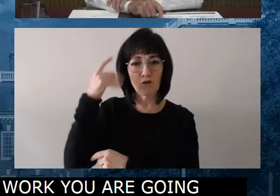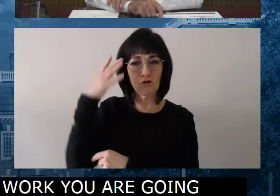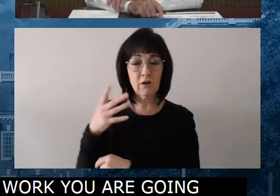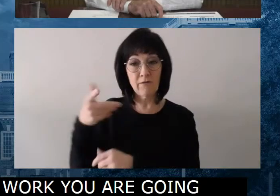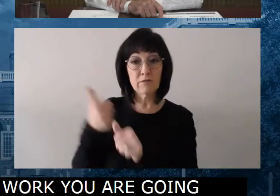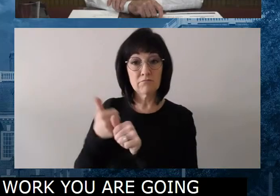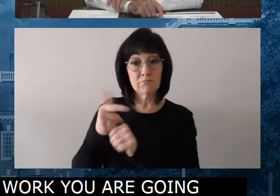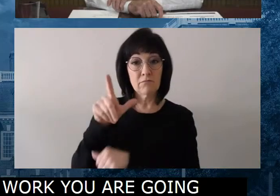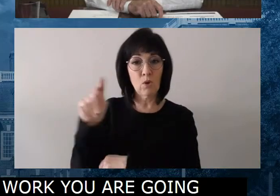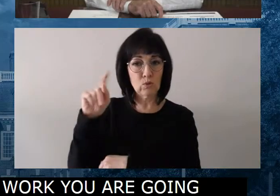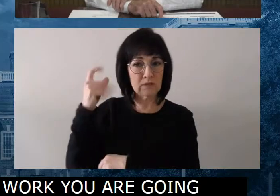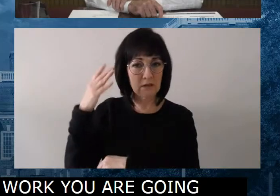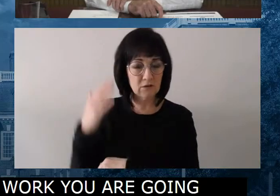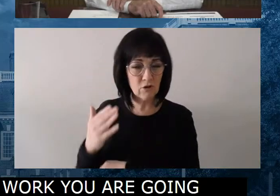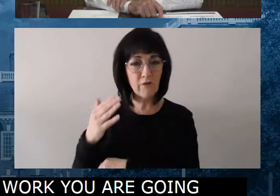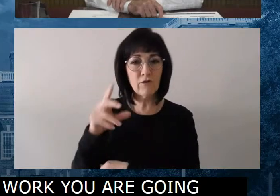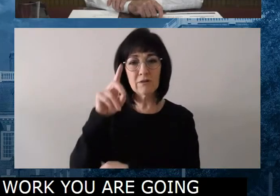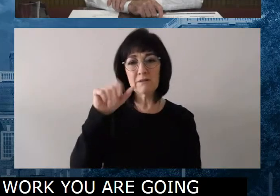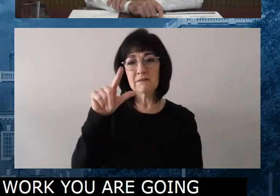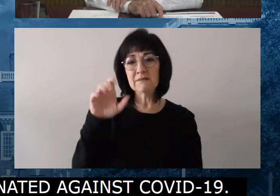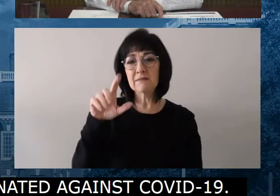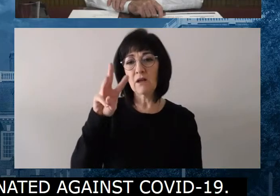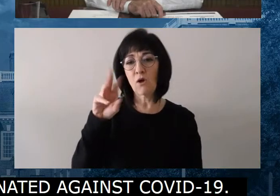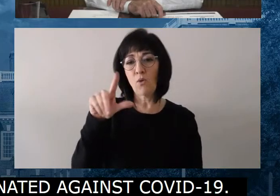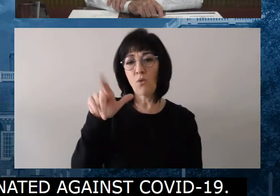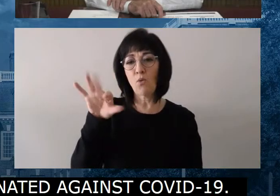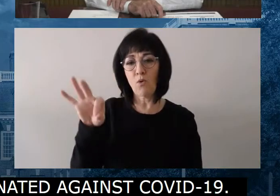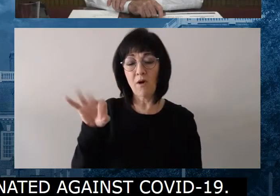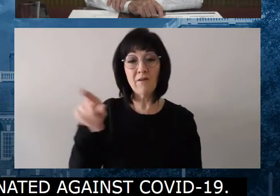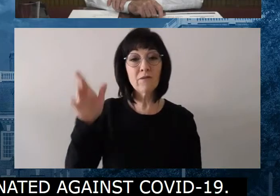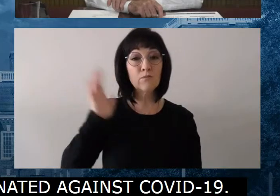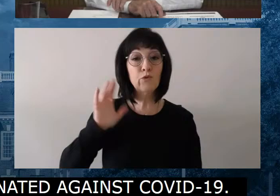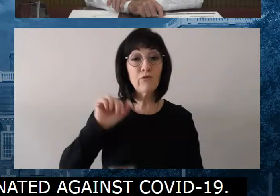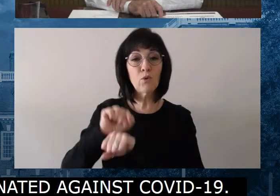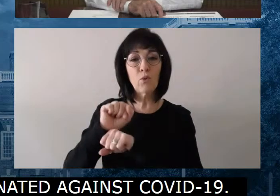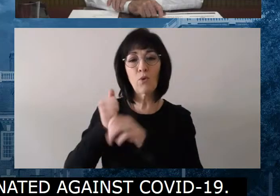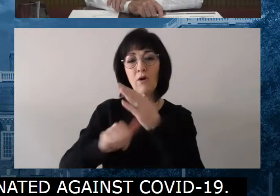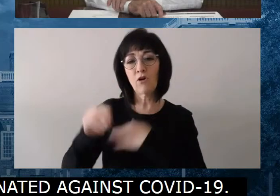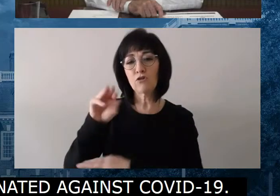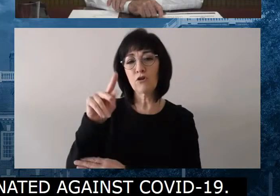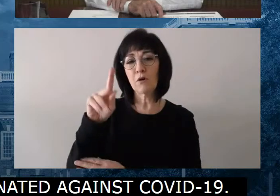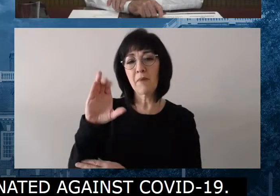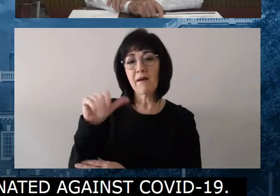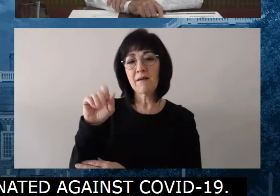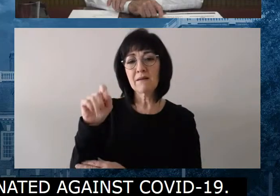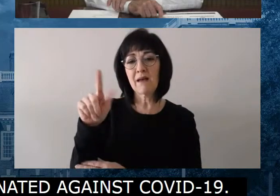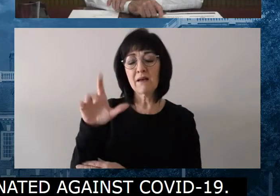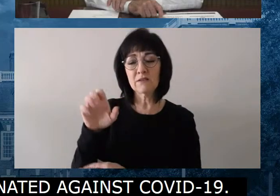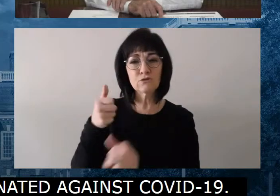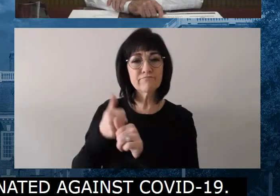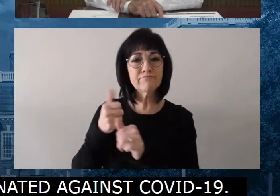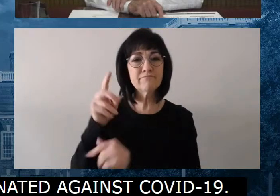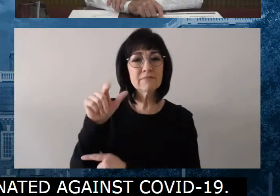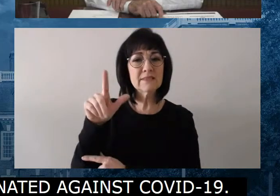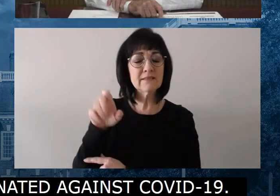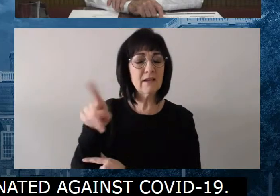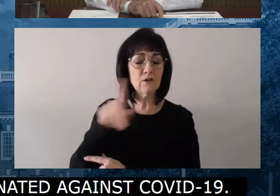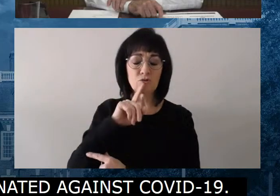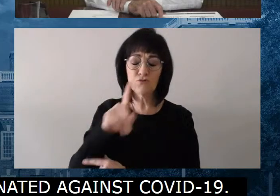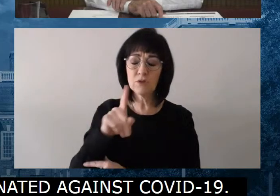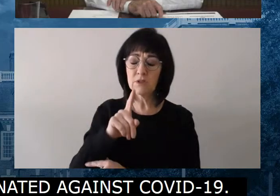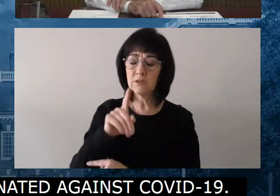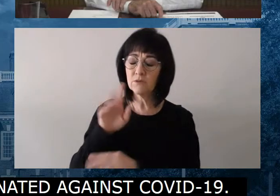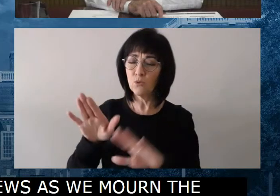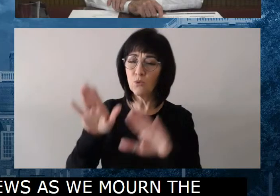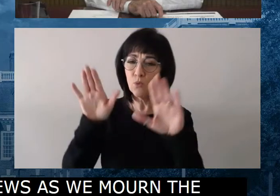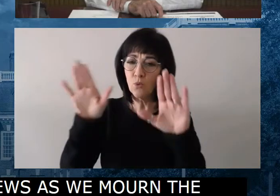governor under former Governor Mike Castle. Dale, to those who knew him, was just a wonderful, kind human